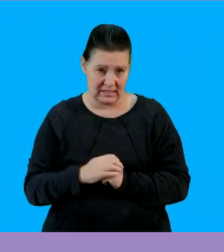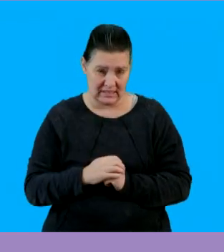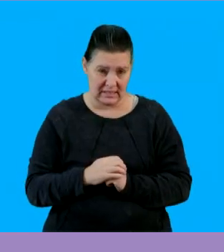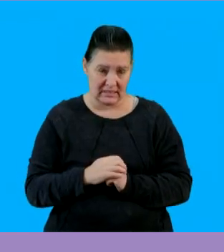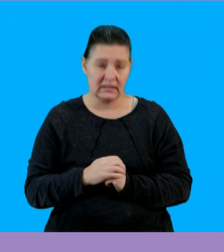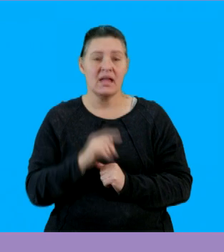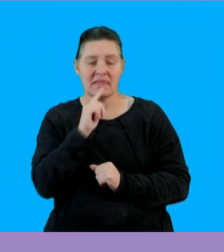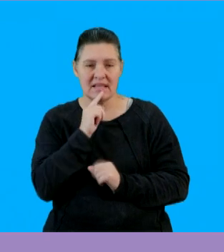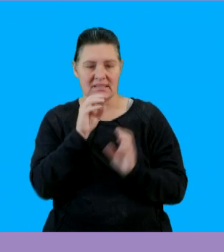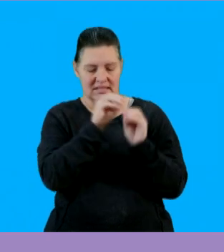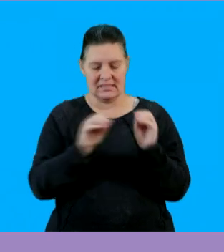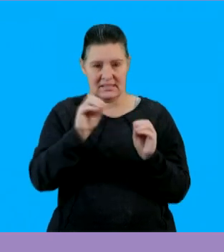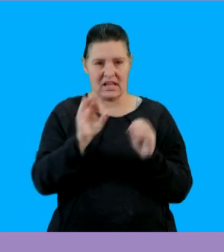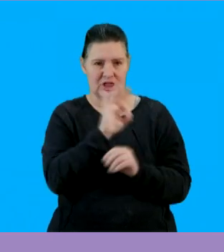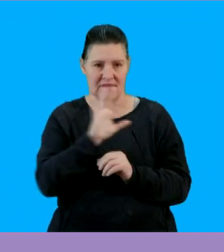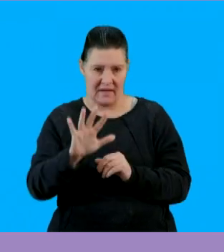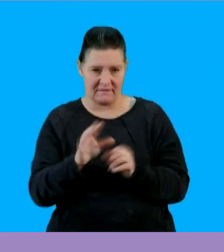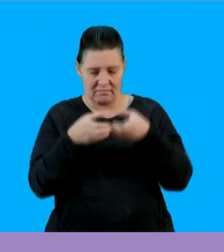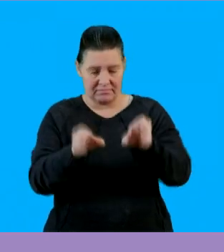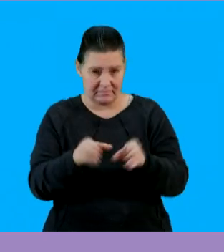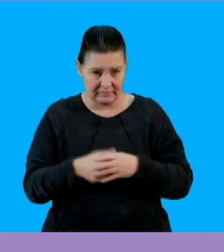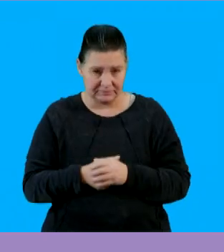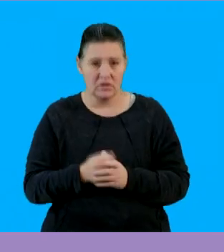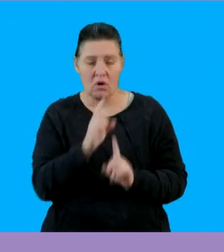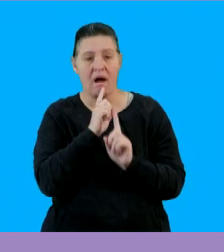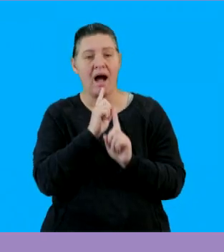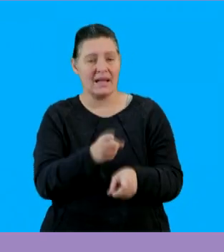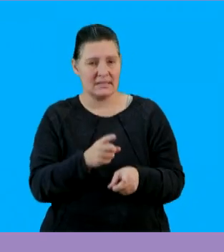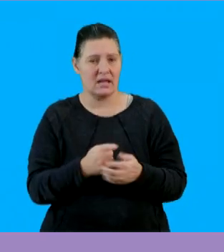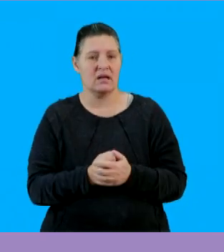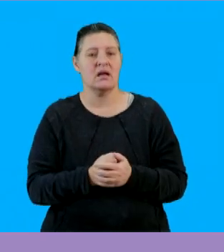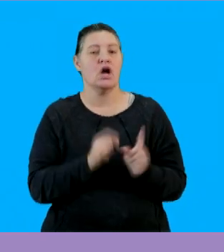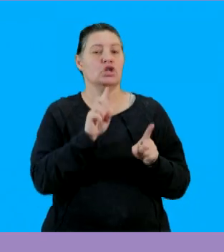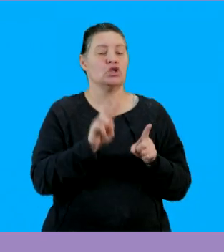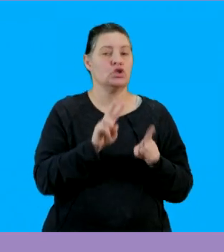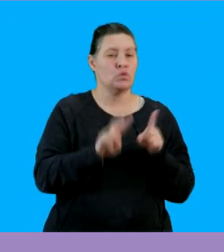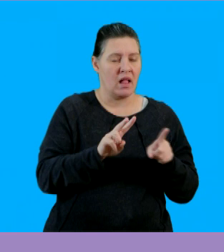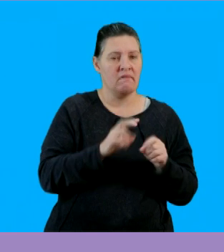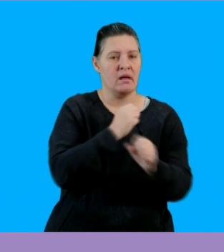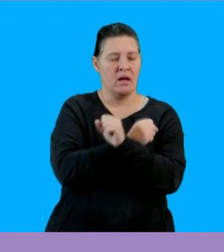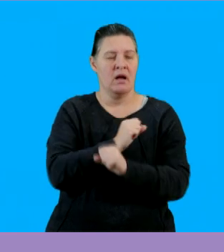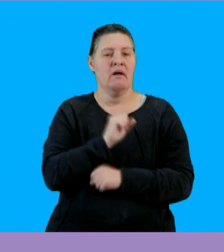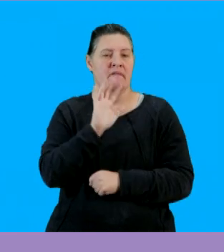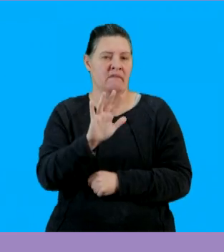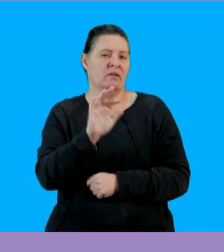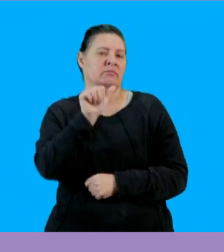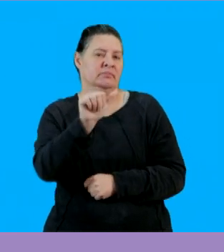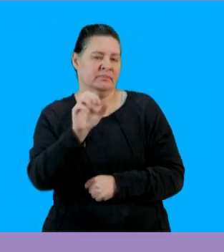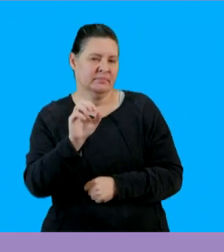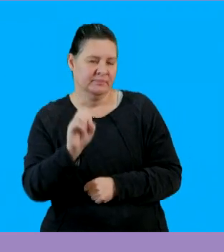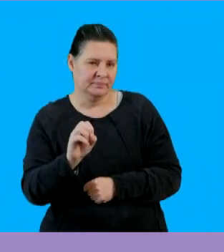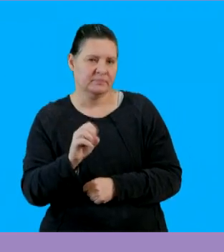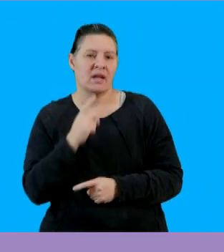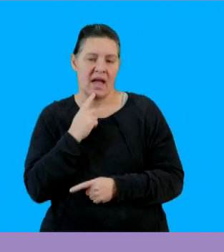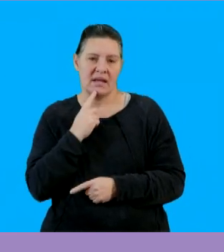we are distributing this 35. We know there that the answer will be, well, 12 multiplied by 5 is 60